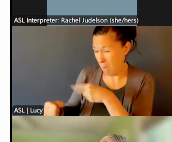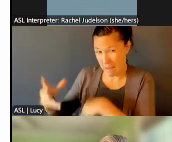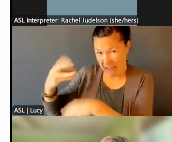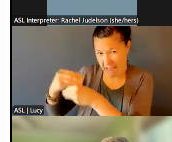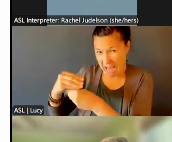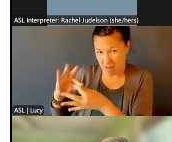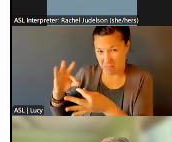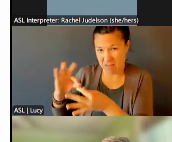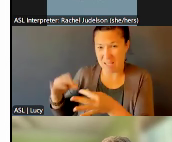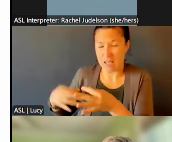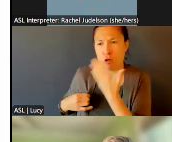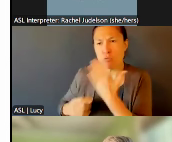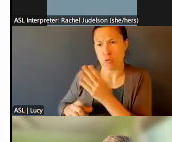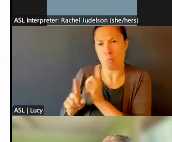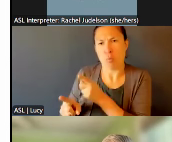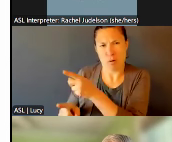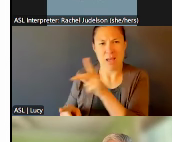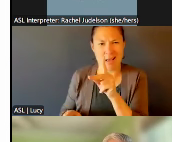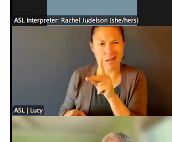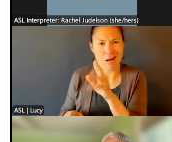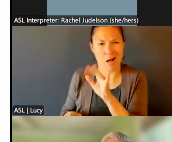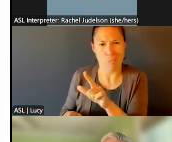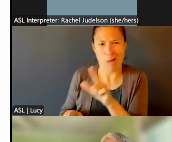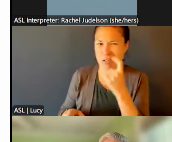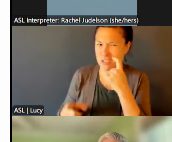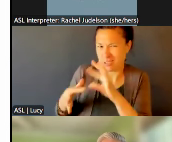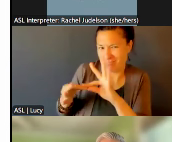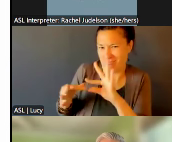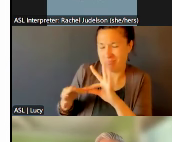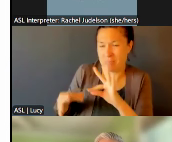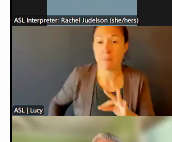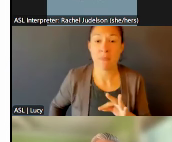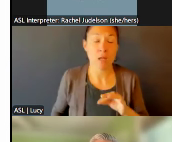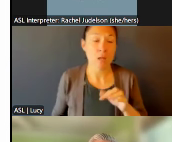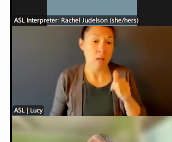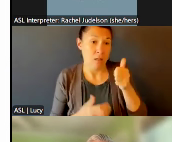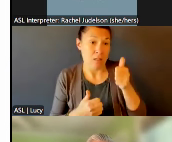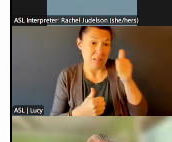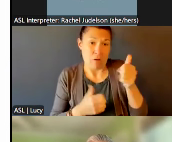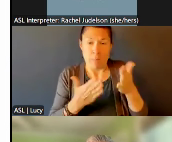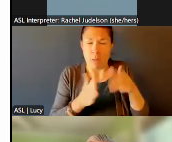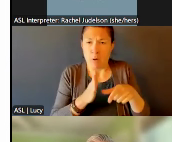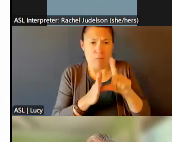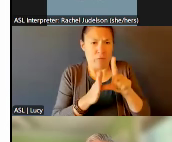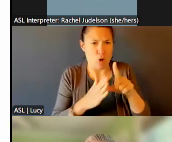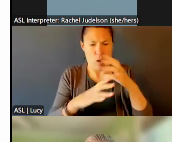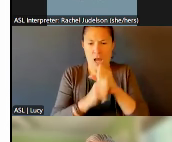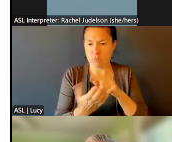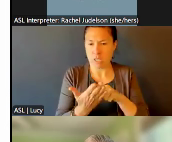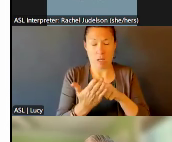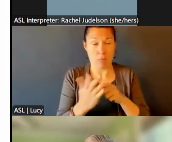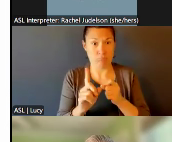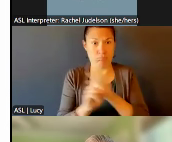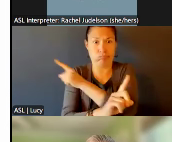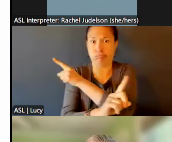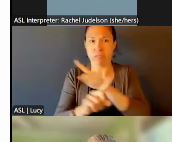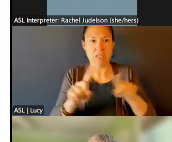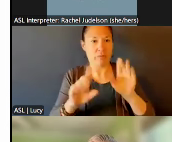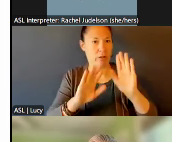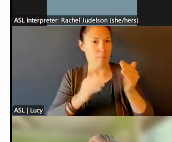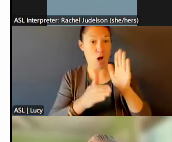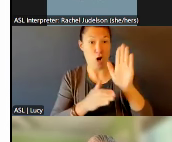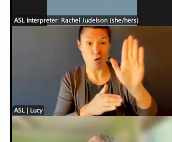that Kamal just made. That means that you may be reviewing abstracts that are quite different than the type of work that you